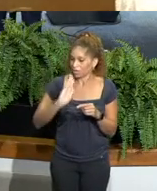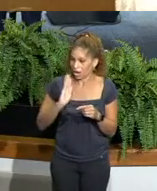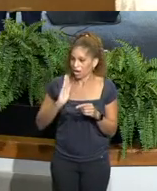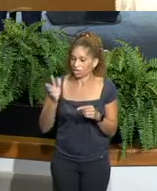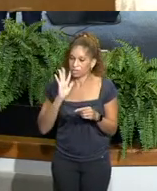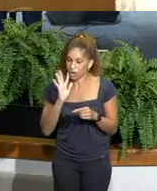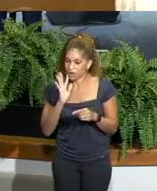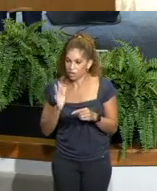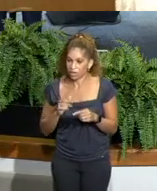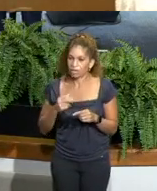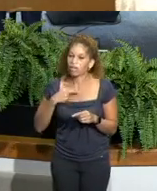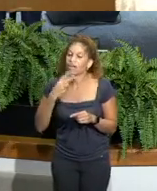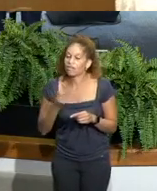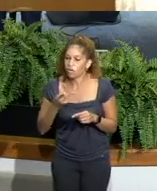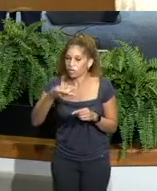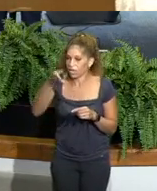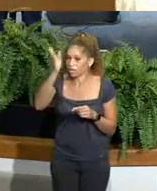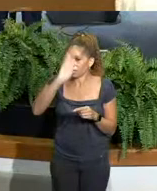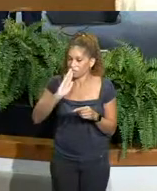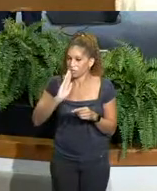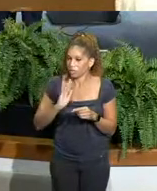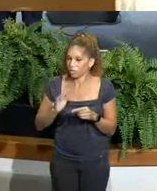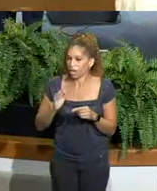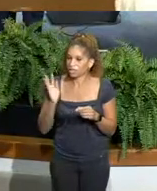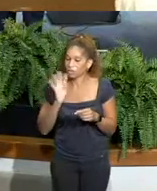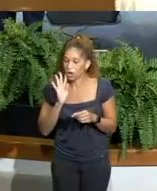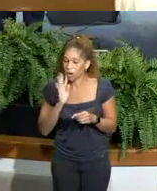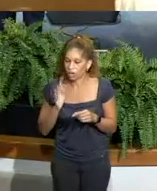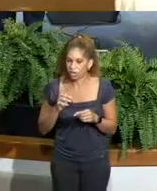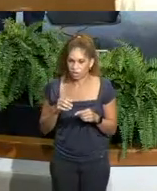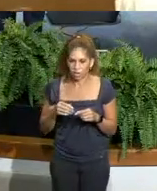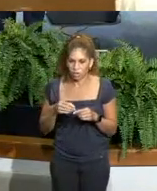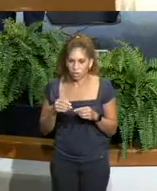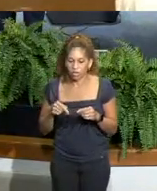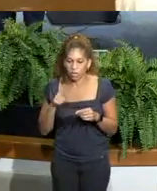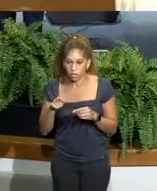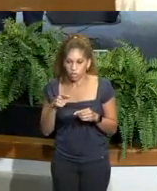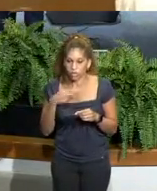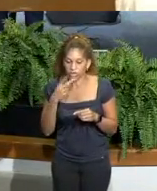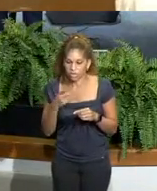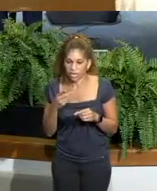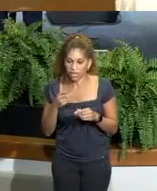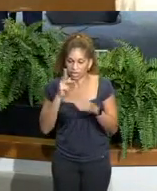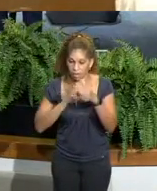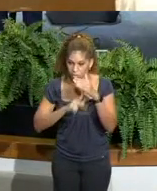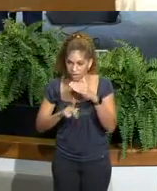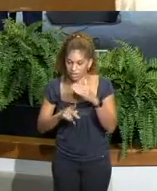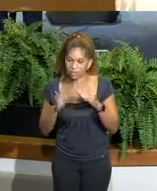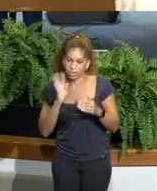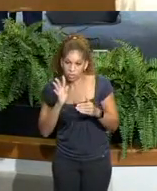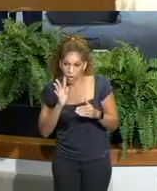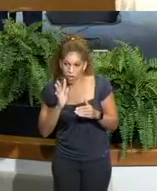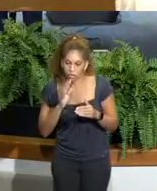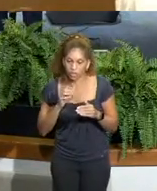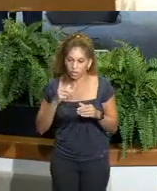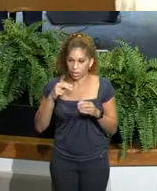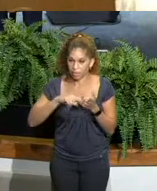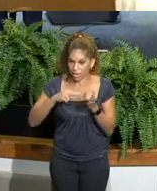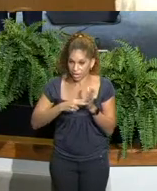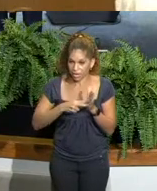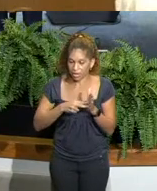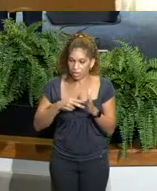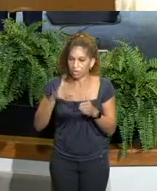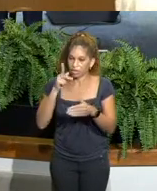the voice and the vote of God spoke. And whenever it says the prophet spoke with their mouth, it means the prophets voted with